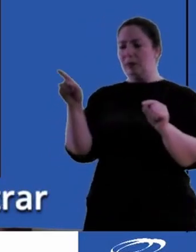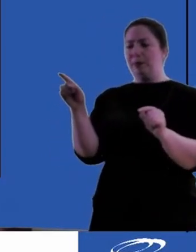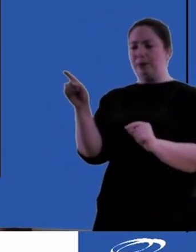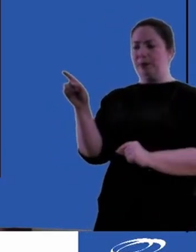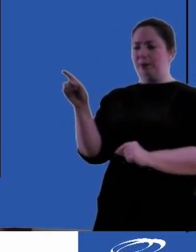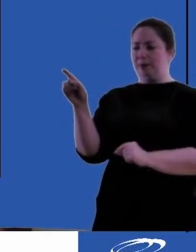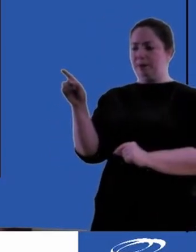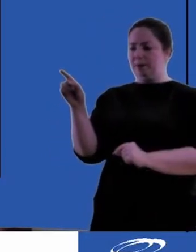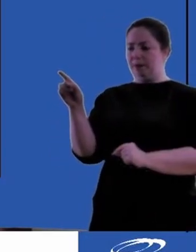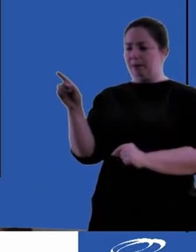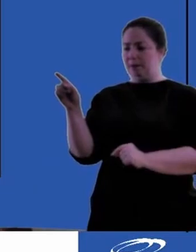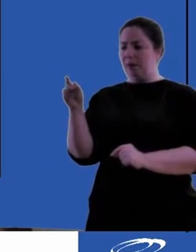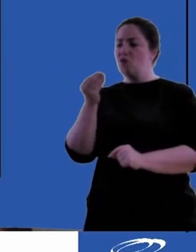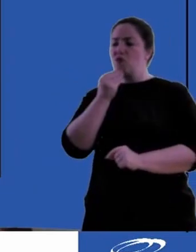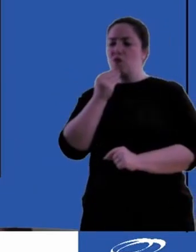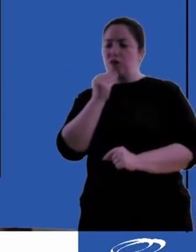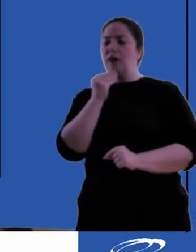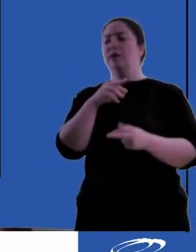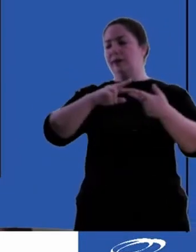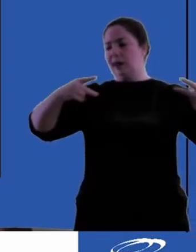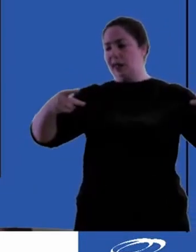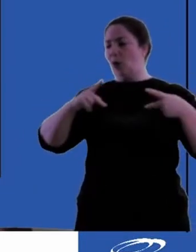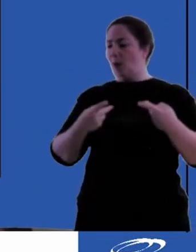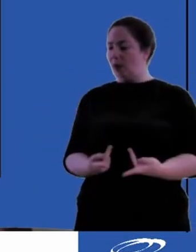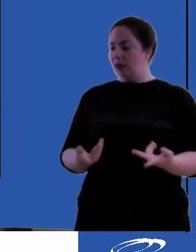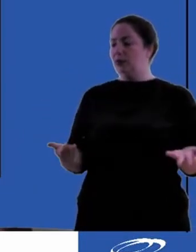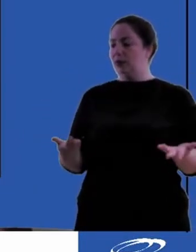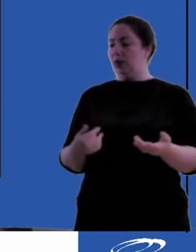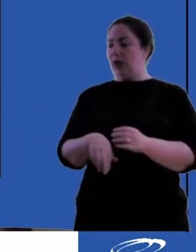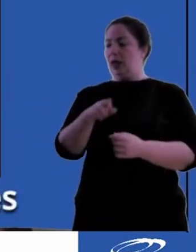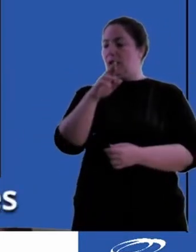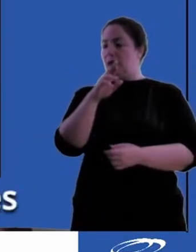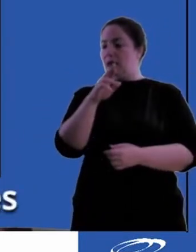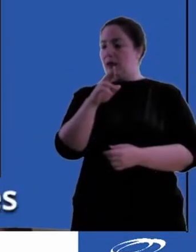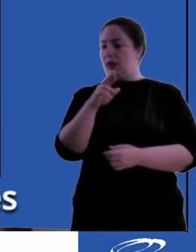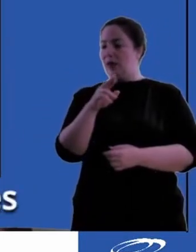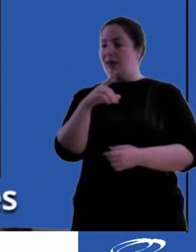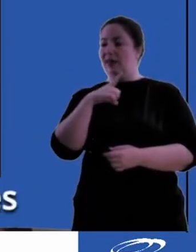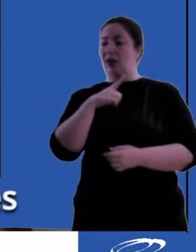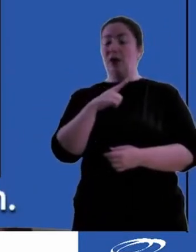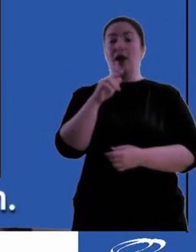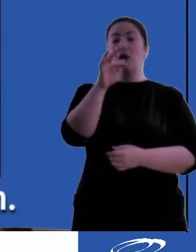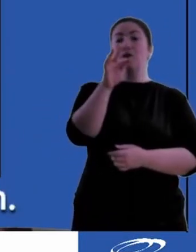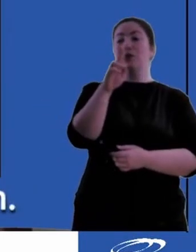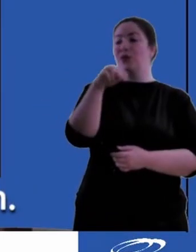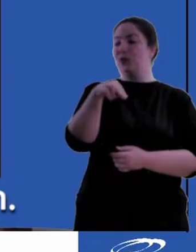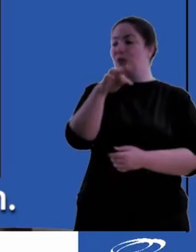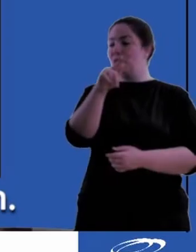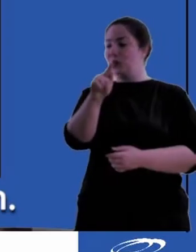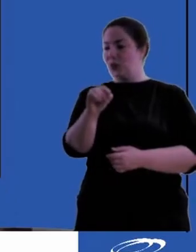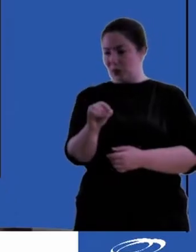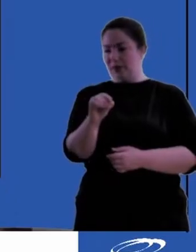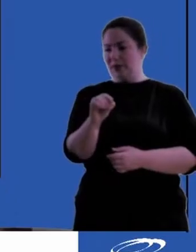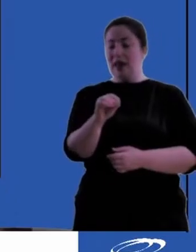obviously human DNA, bacterial DNA, fungal DNA, even parasitic and viral DNA. We don't really expect to find those, but that can be found